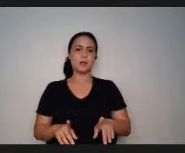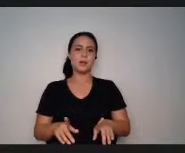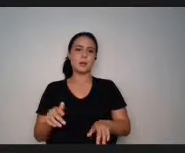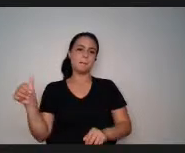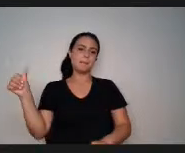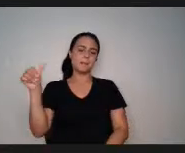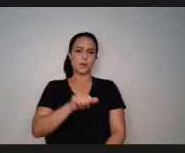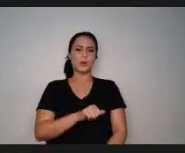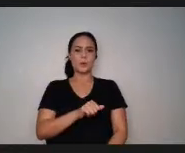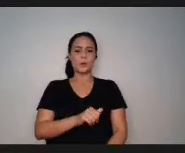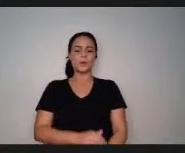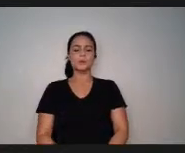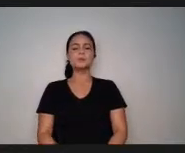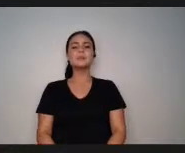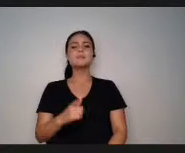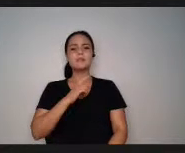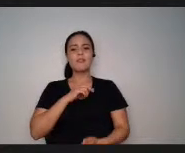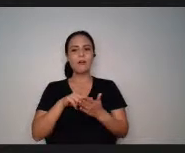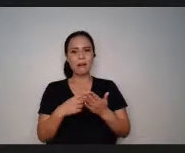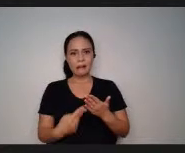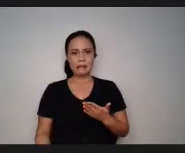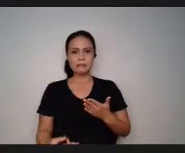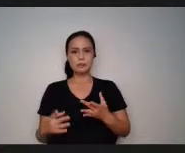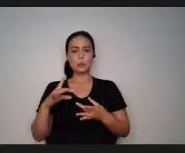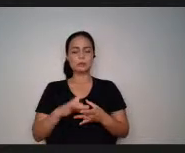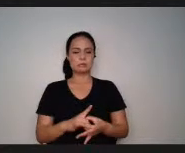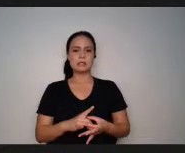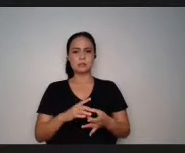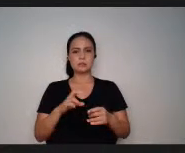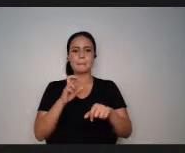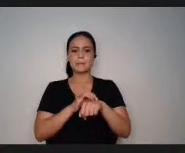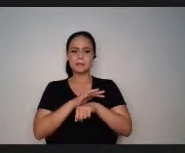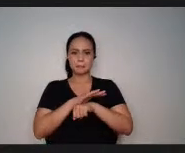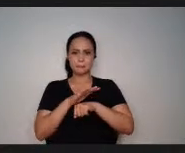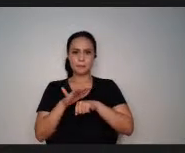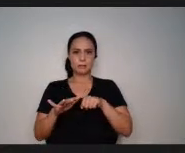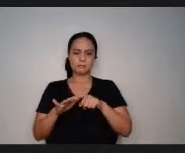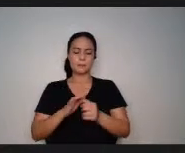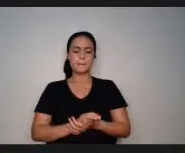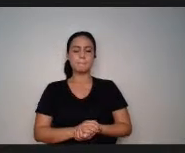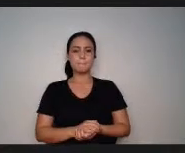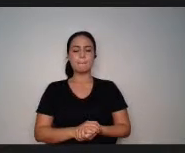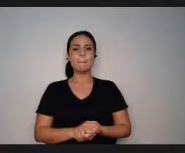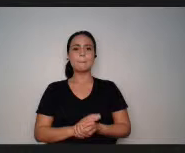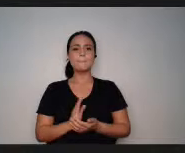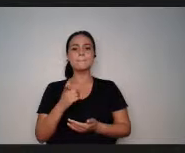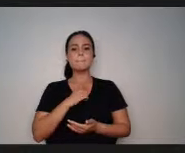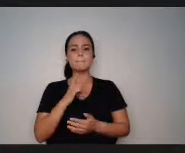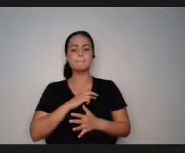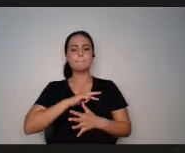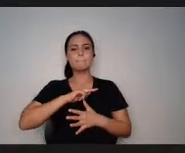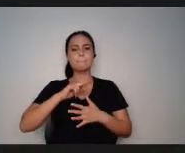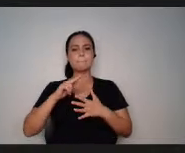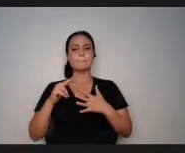the salary is low and has gotten worse, which has happened in the